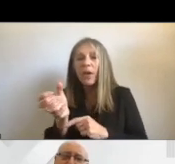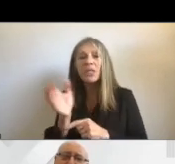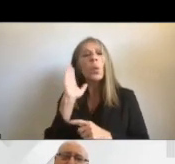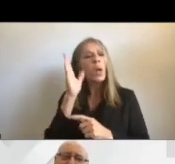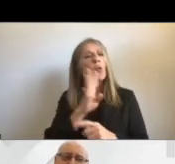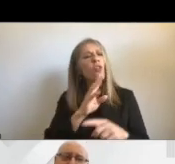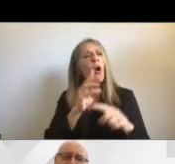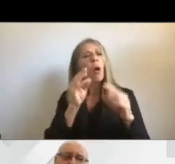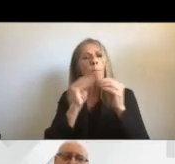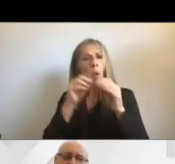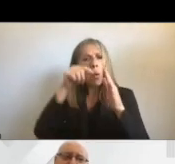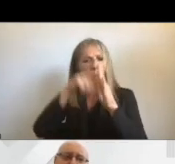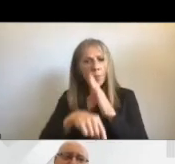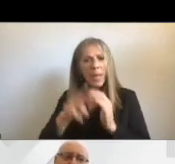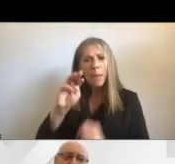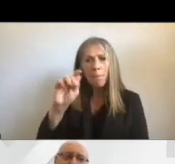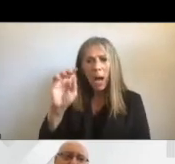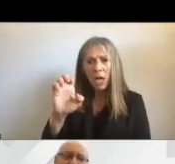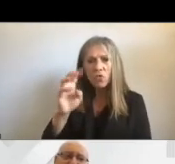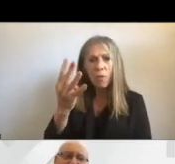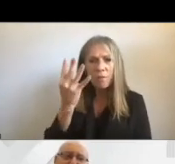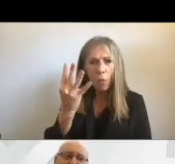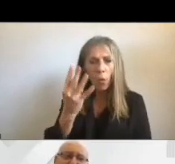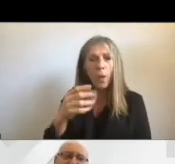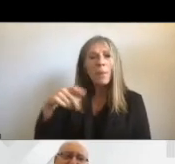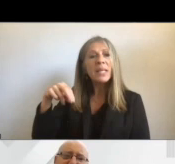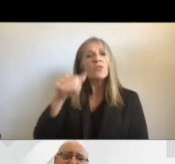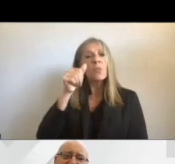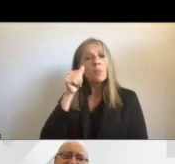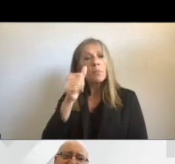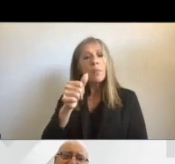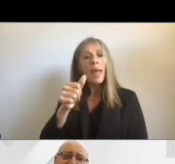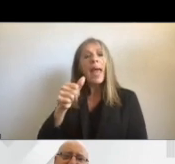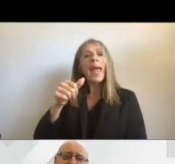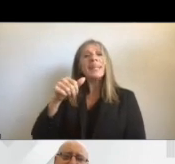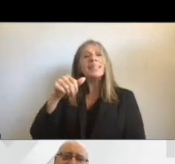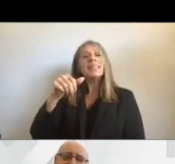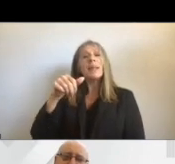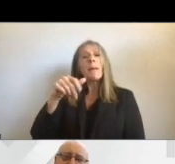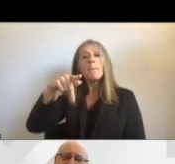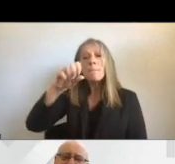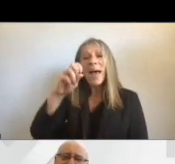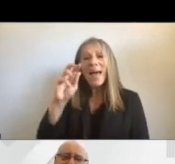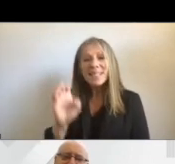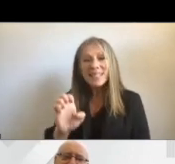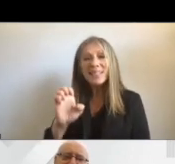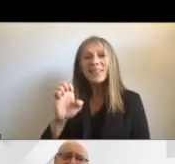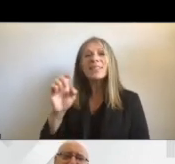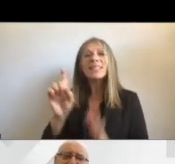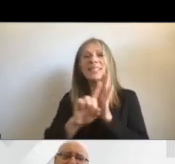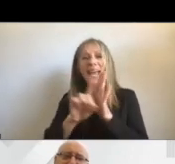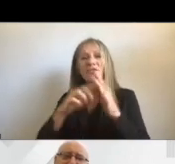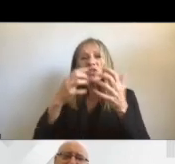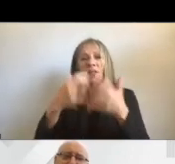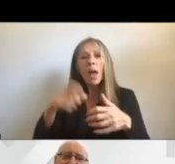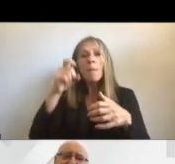quicker crossing time for the situations where you may not have a slower